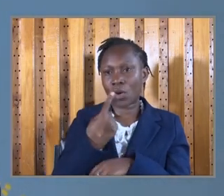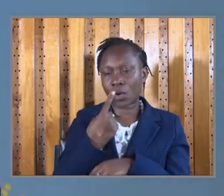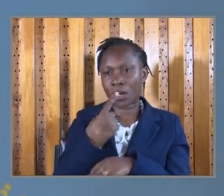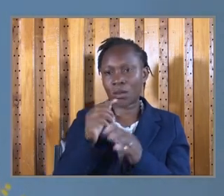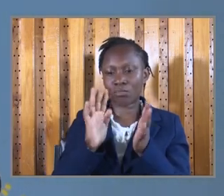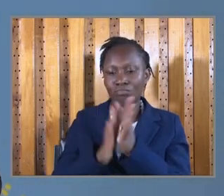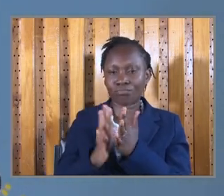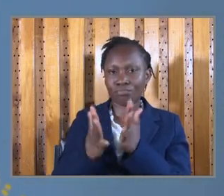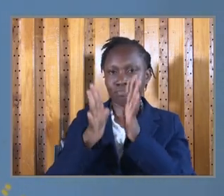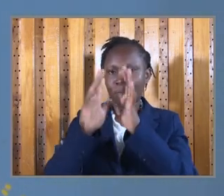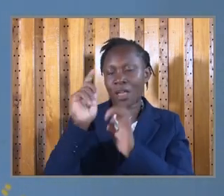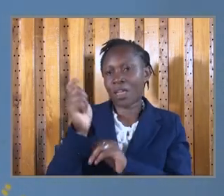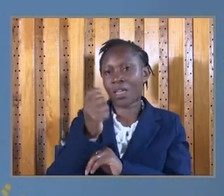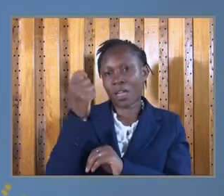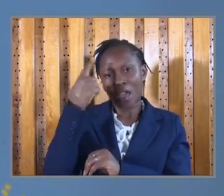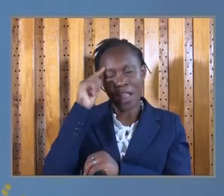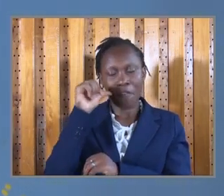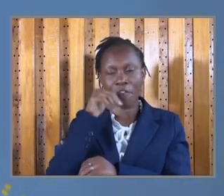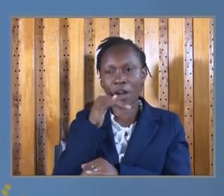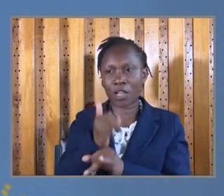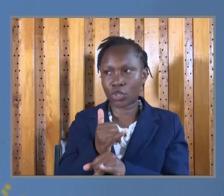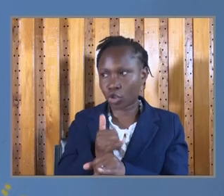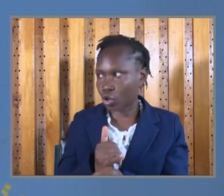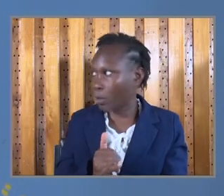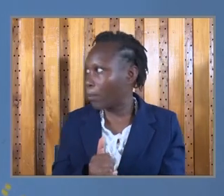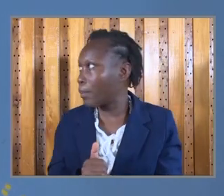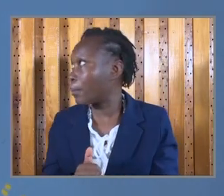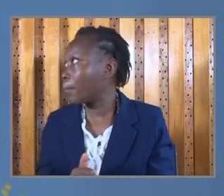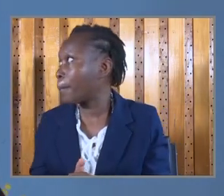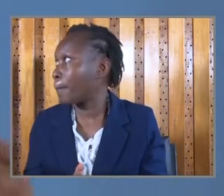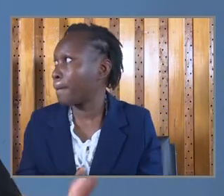for doing such an amazing job in